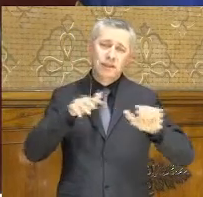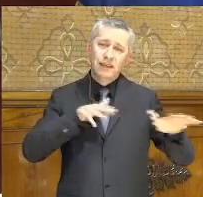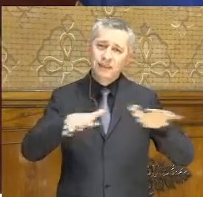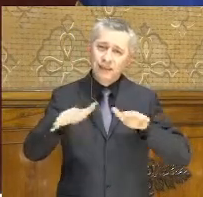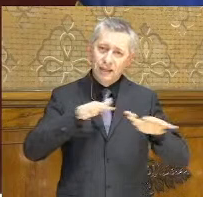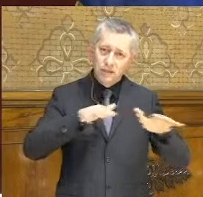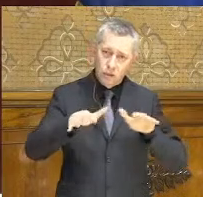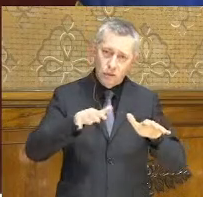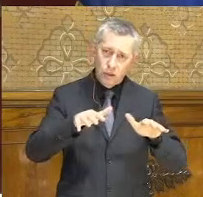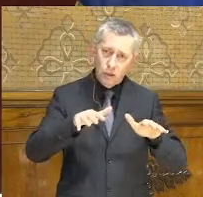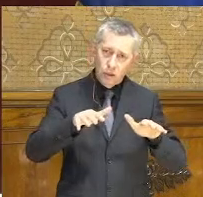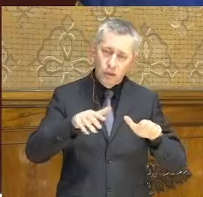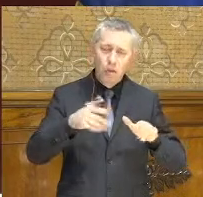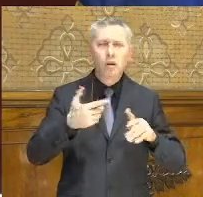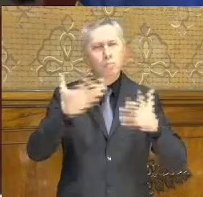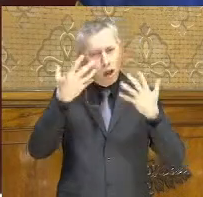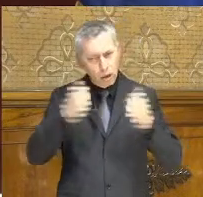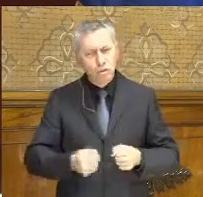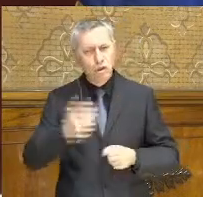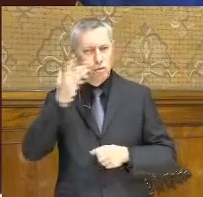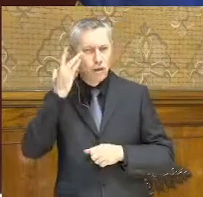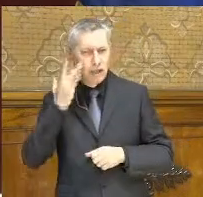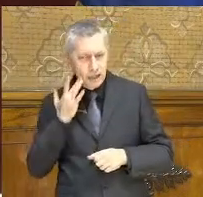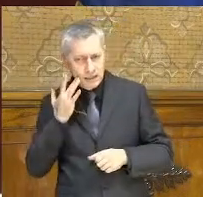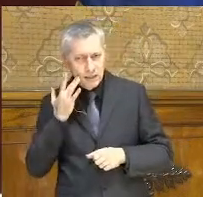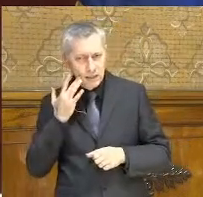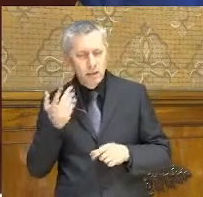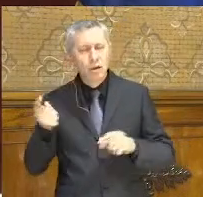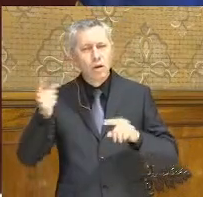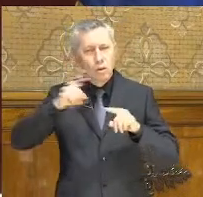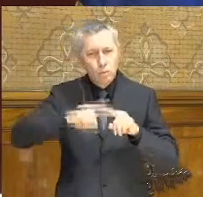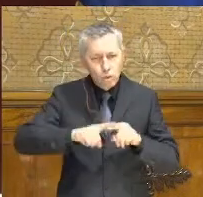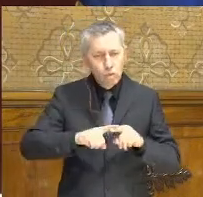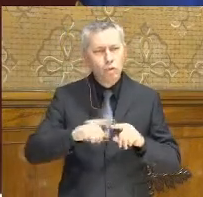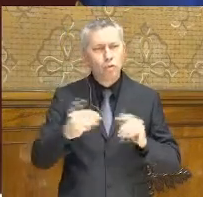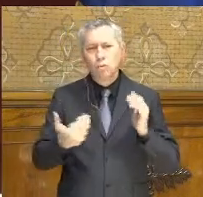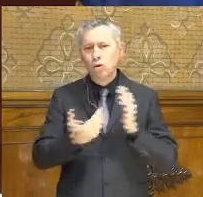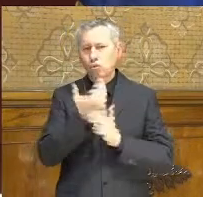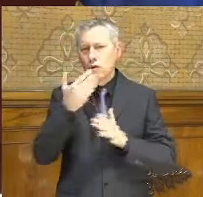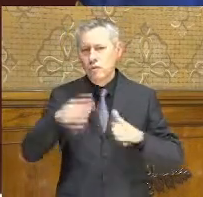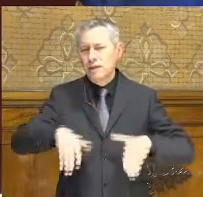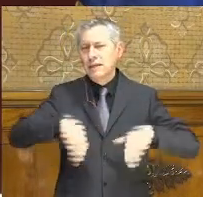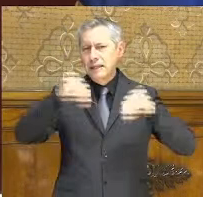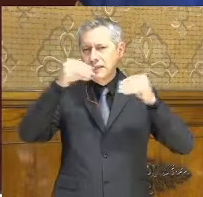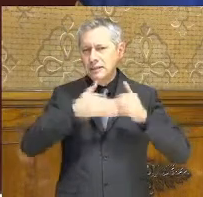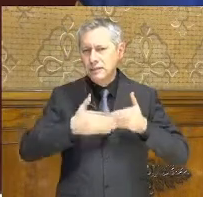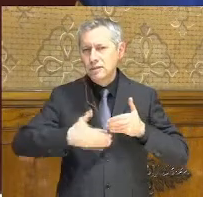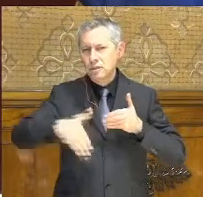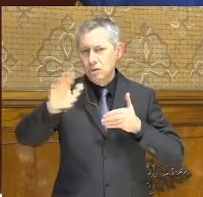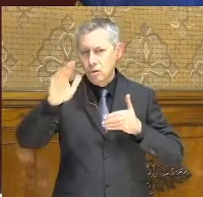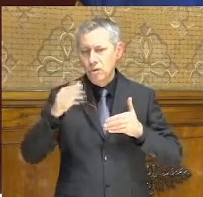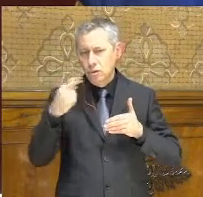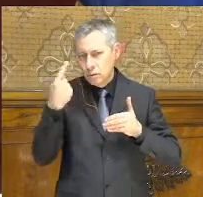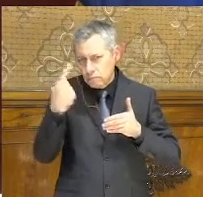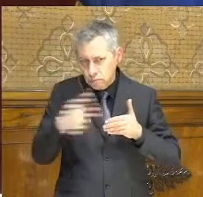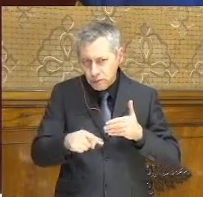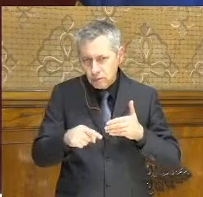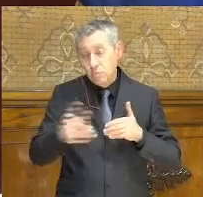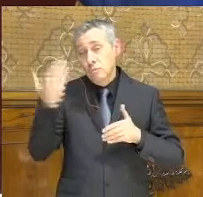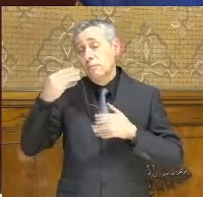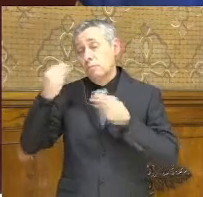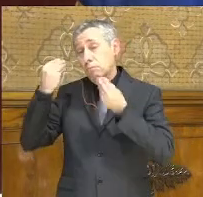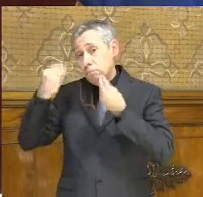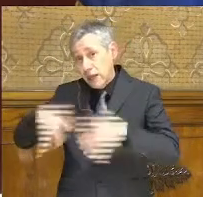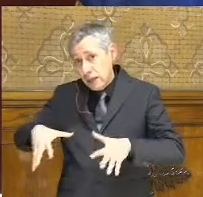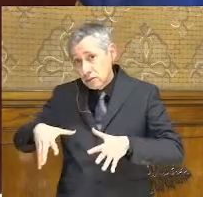time and of also making a new beginning. That is something that we have lost in our